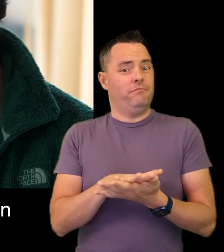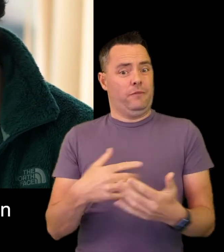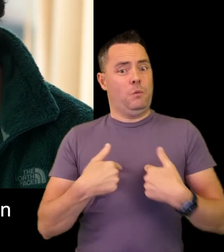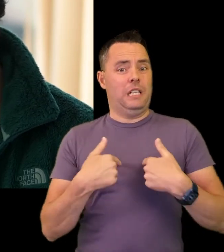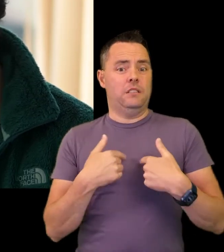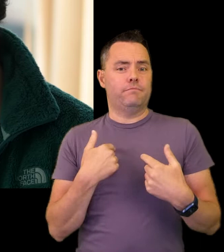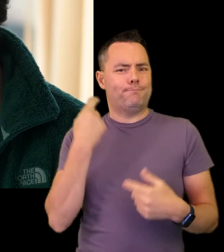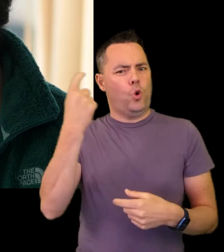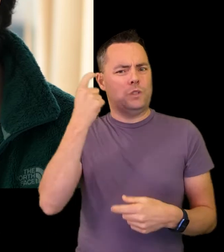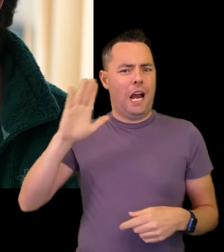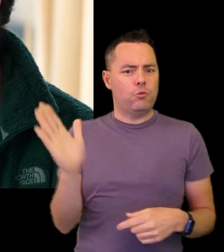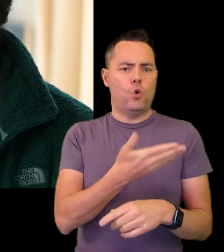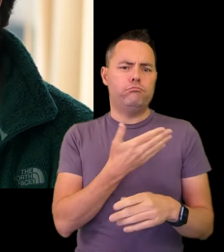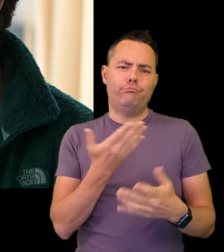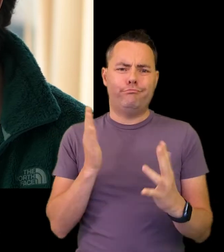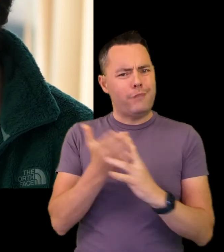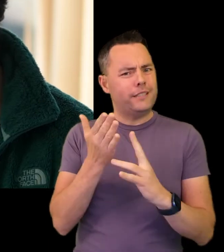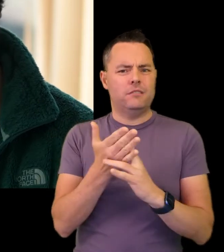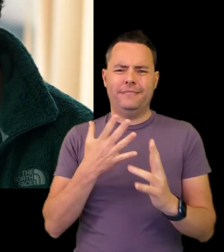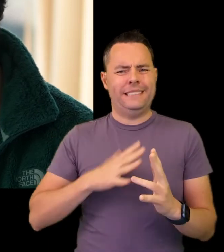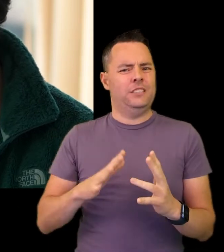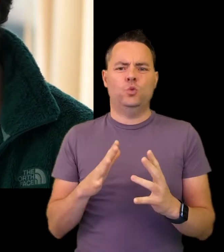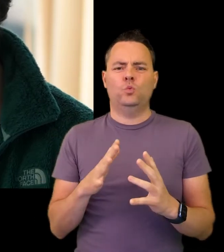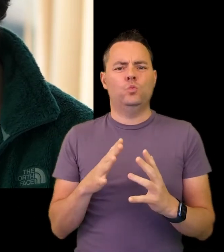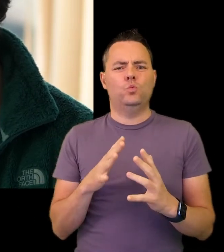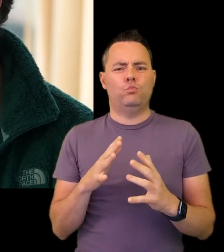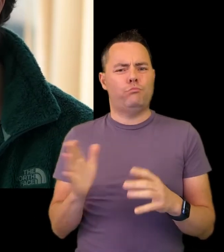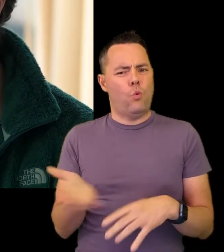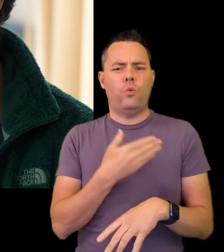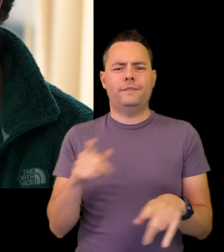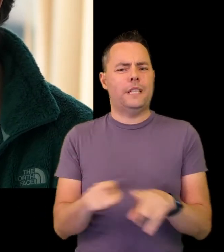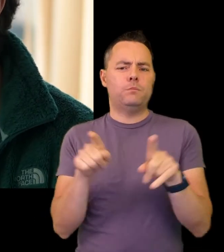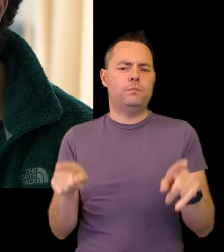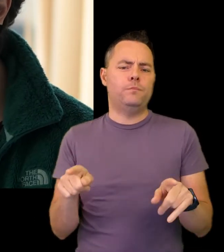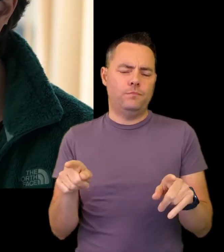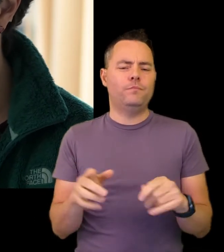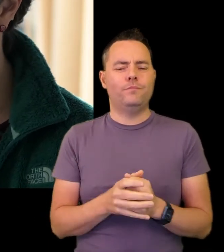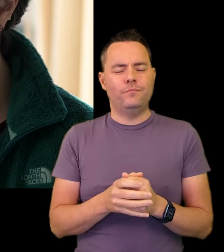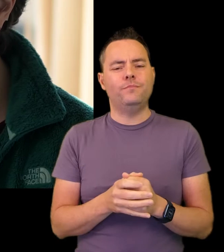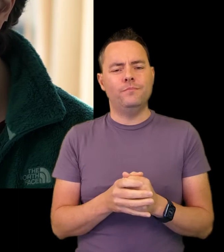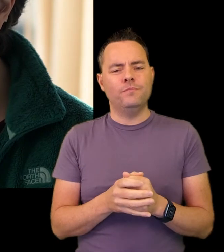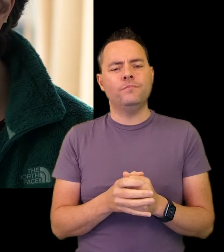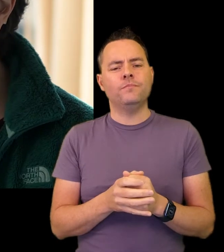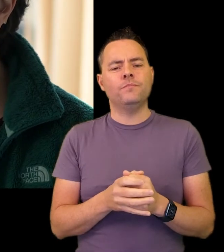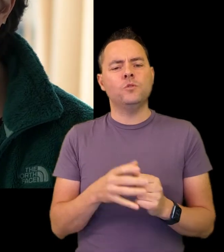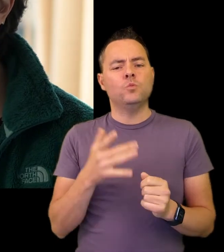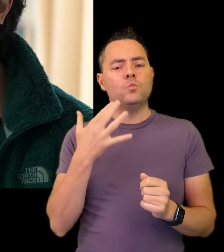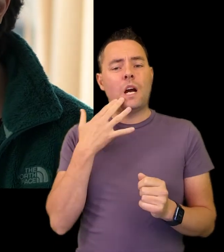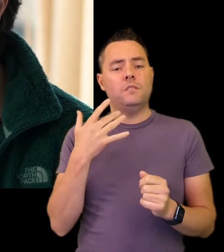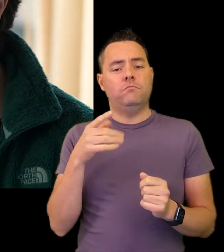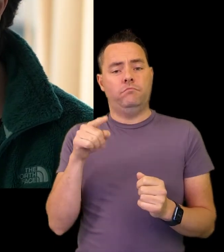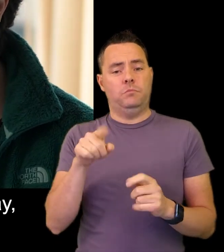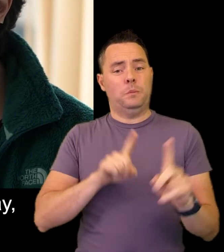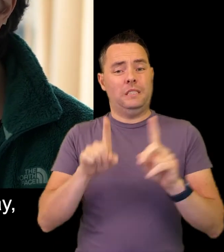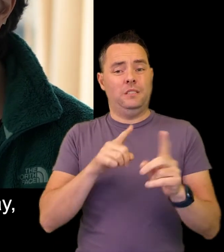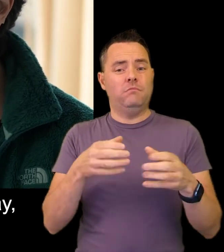that mean we consider everyone's accessibility needs all of the time. So when